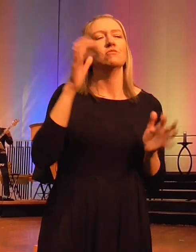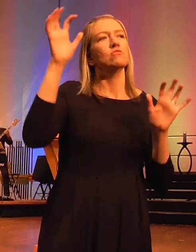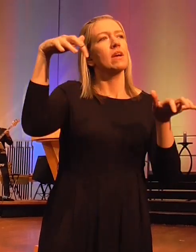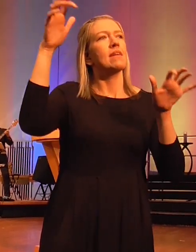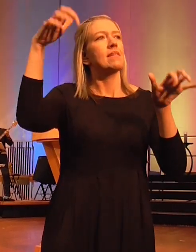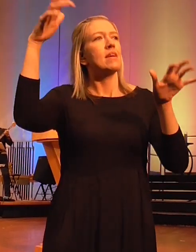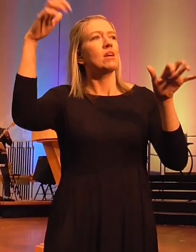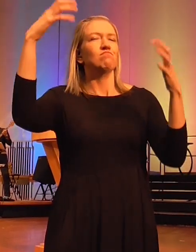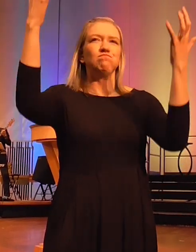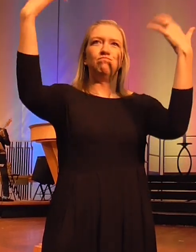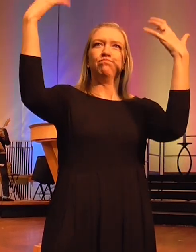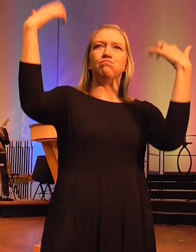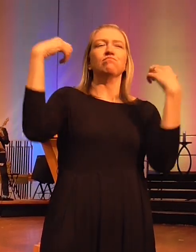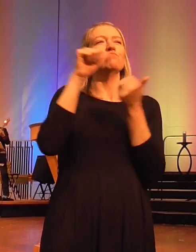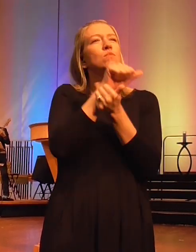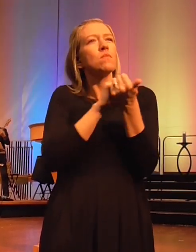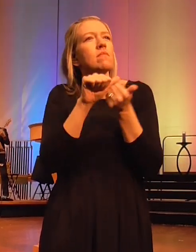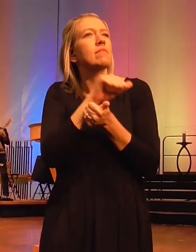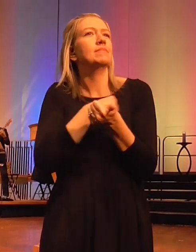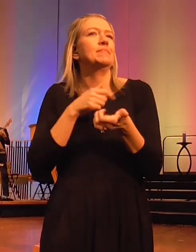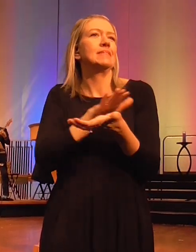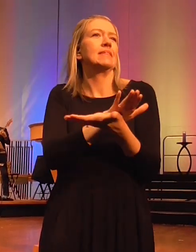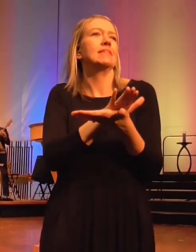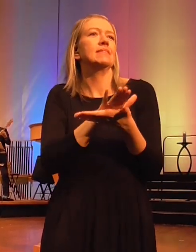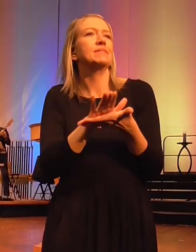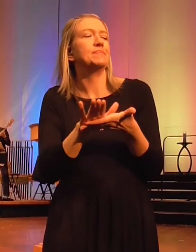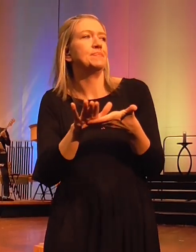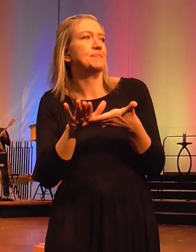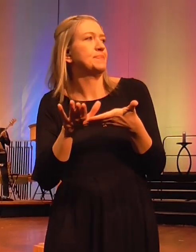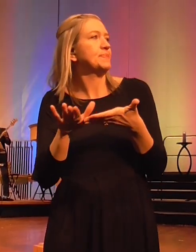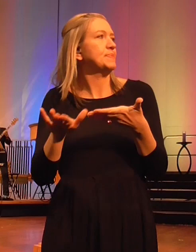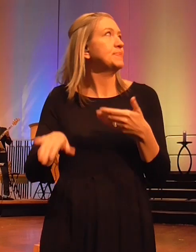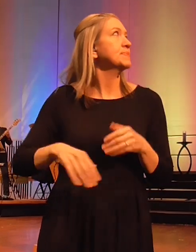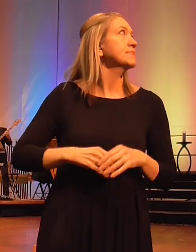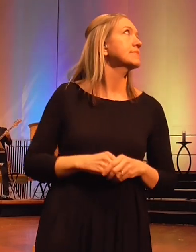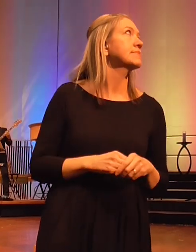that washes me clean.